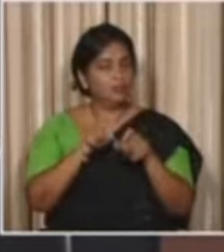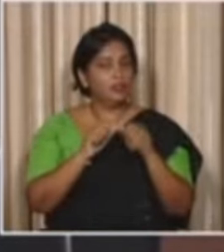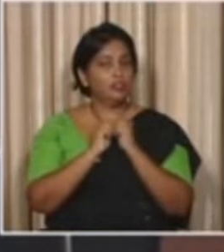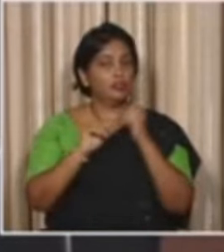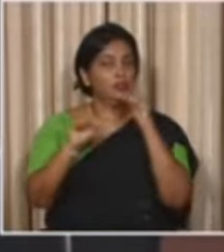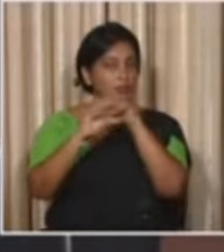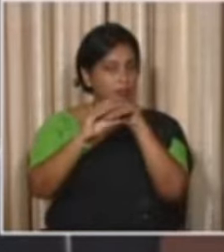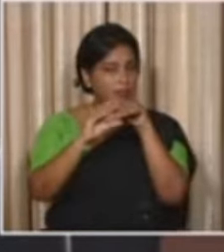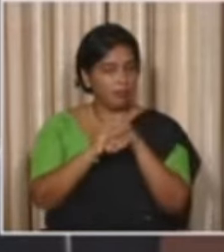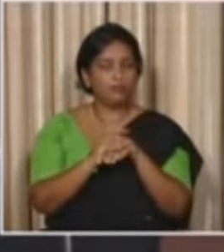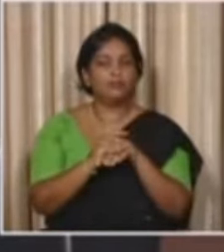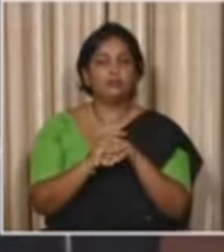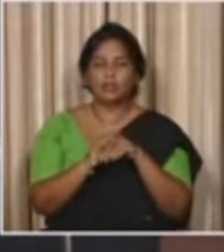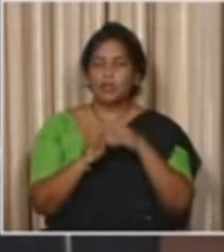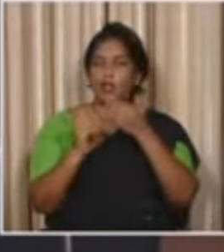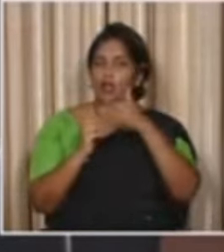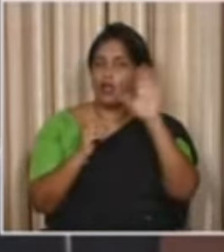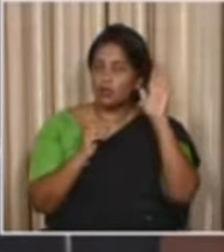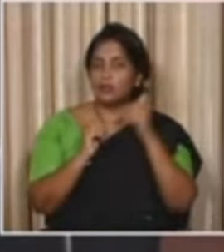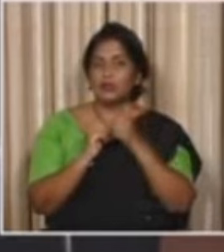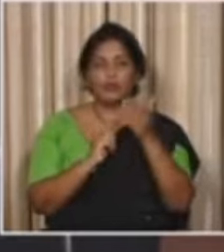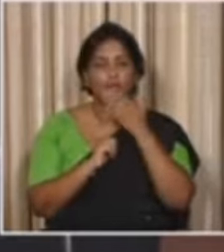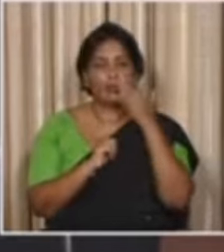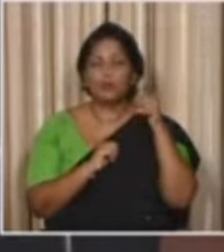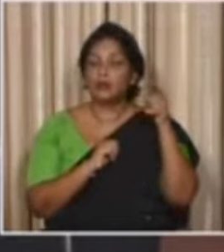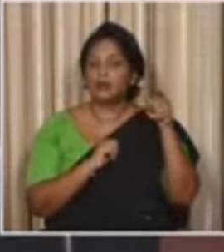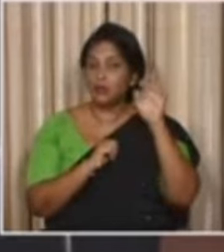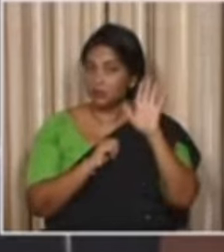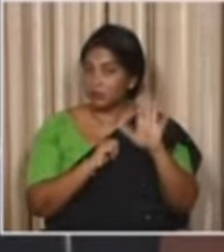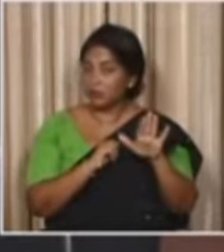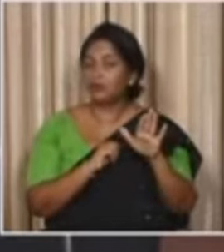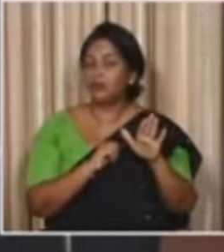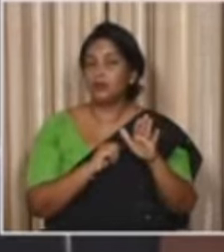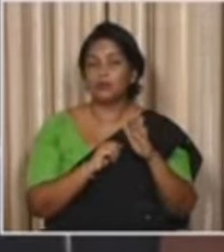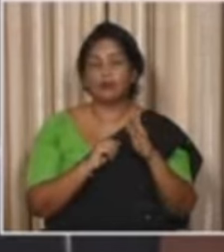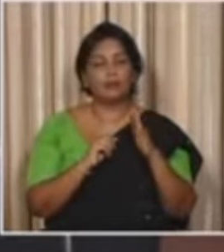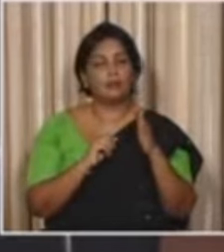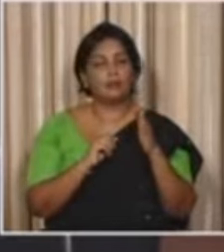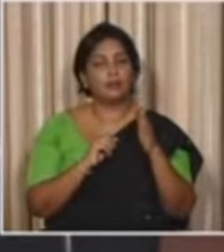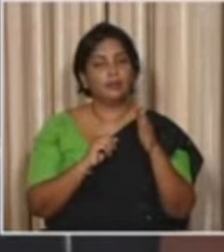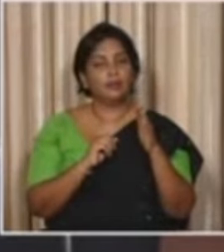patkirima ivat kirima kal haki athara ohunge parishramika